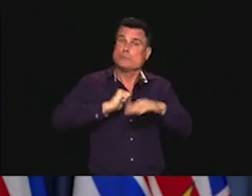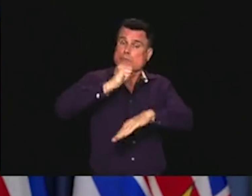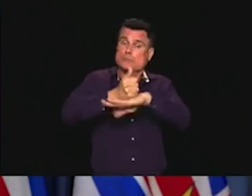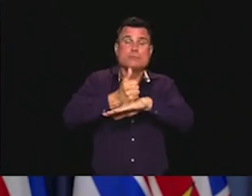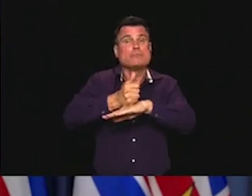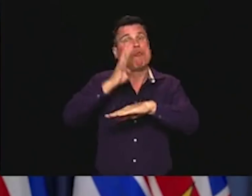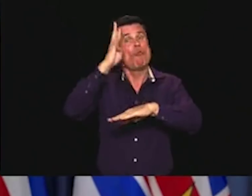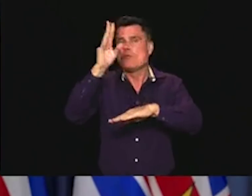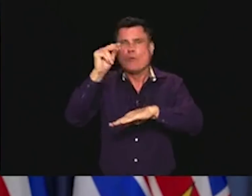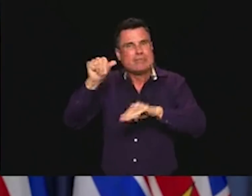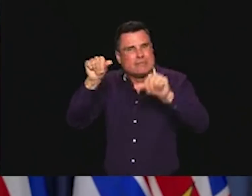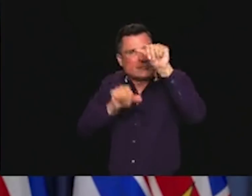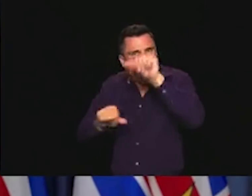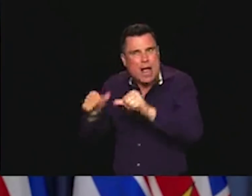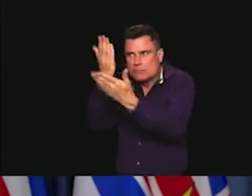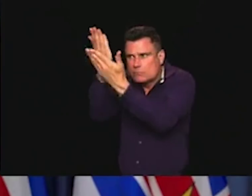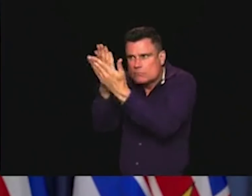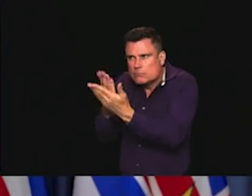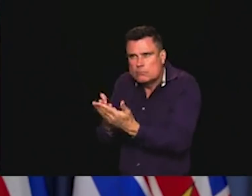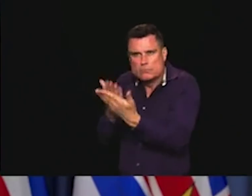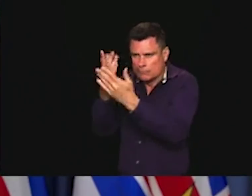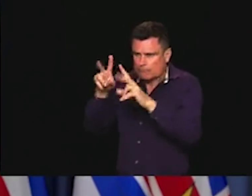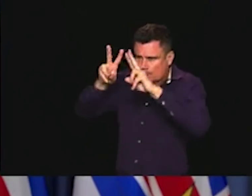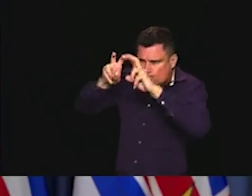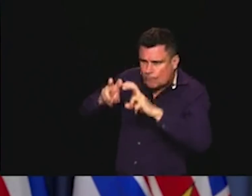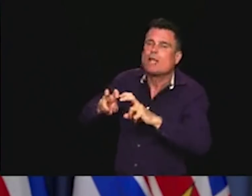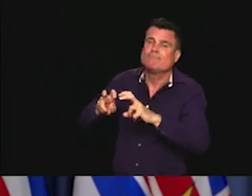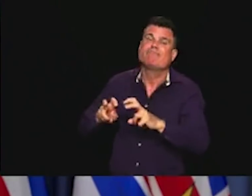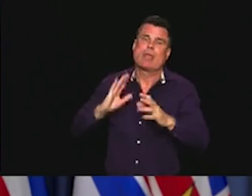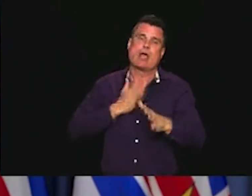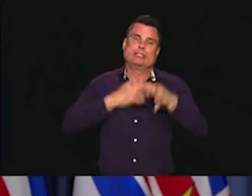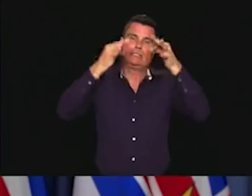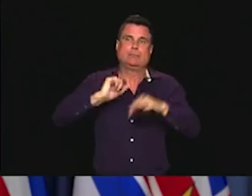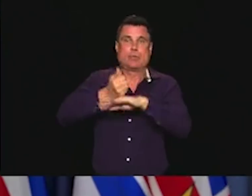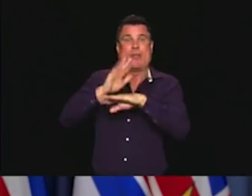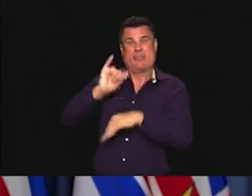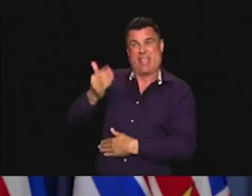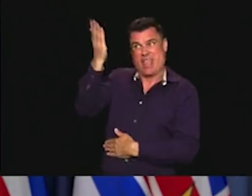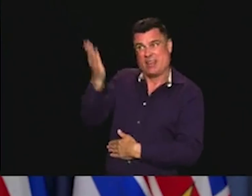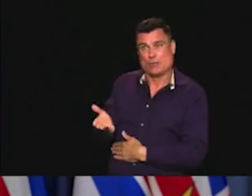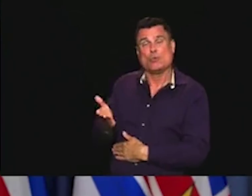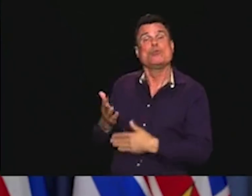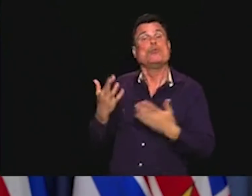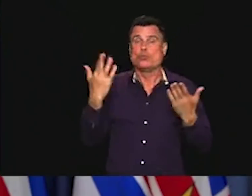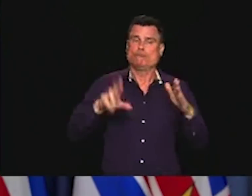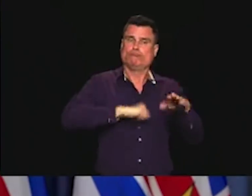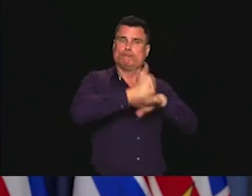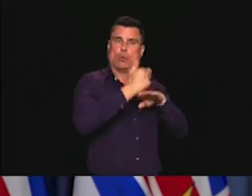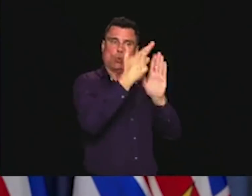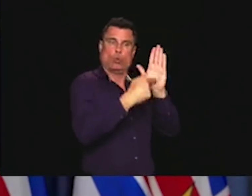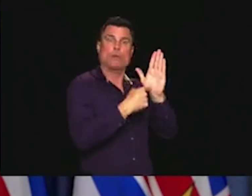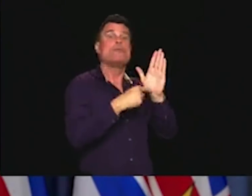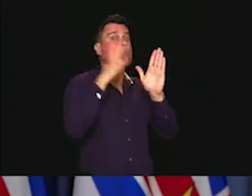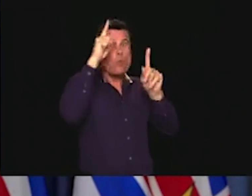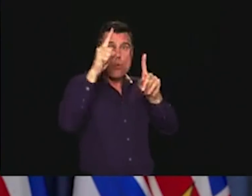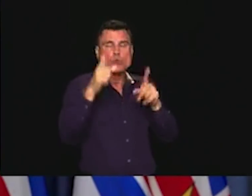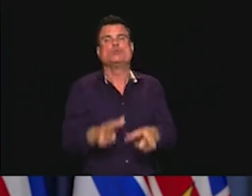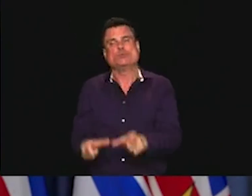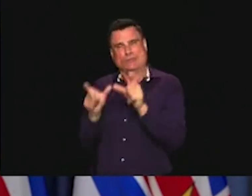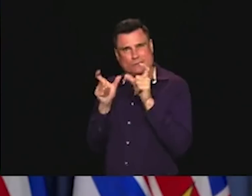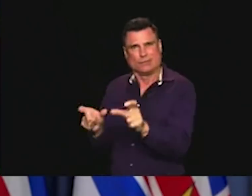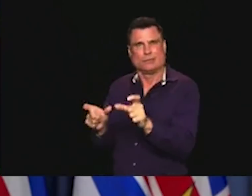type of visit is essential, including for patients nearing end of life, or visits to provide specific types of care for patients with